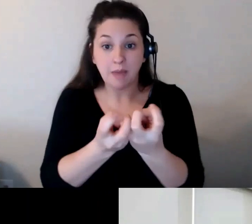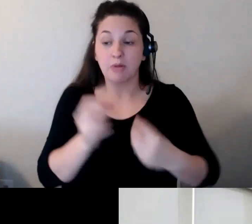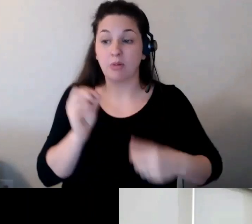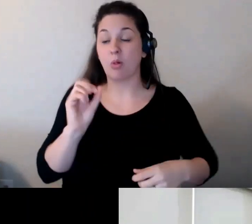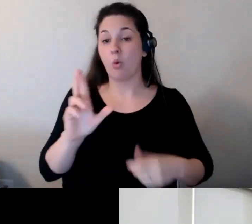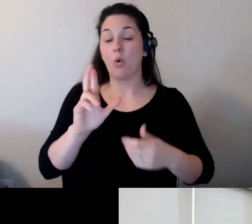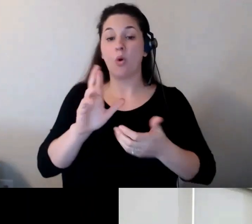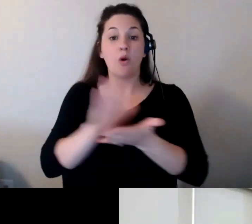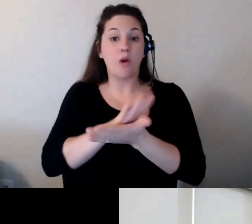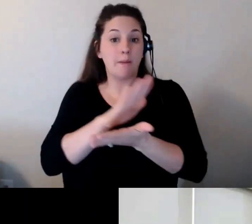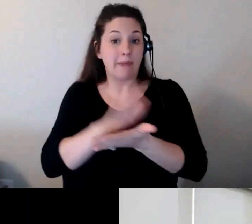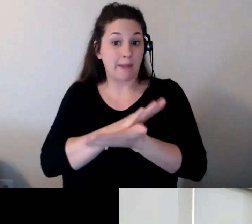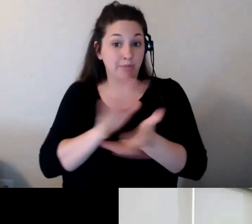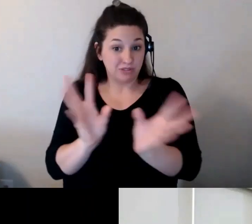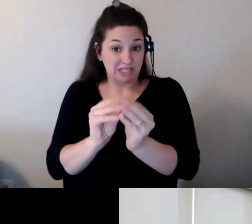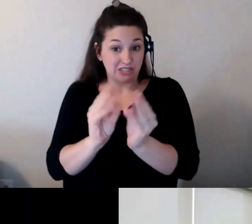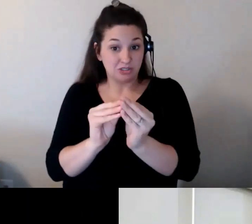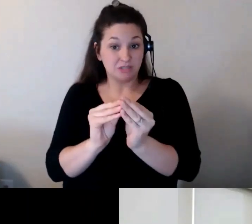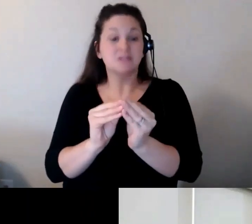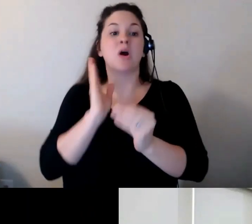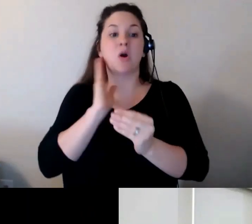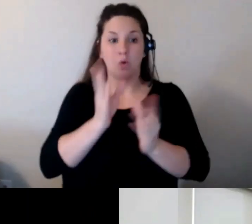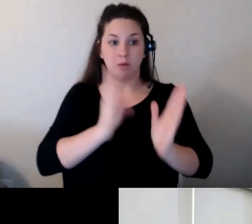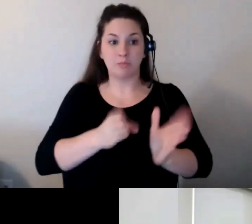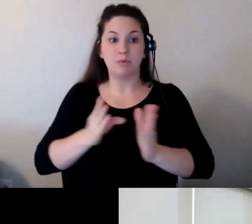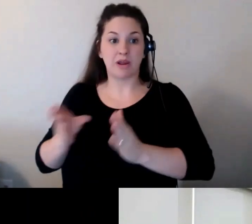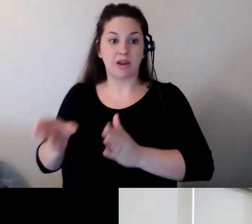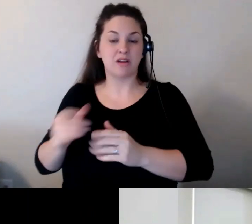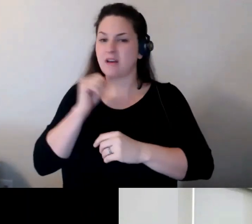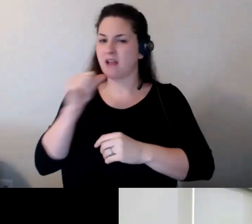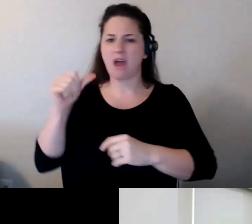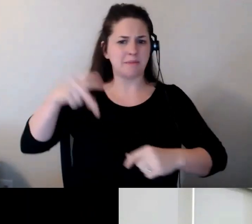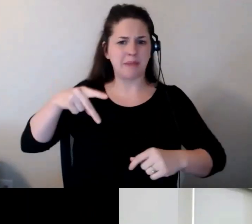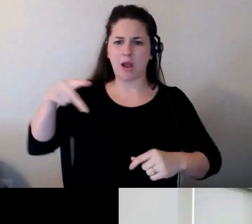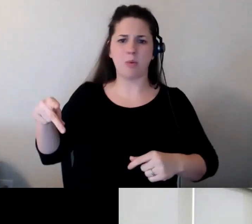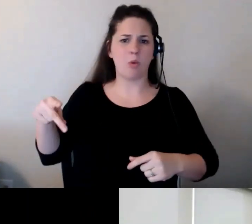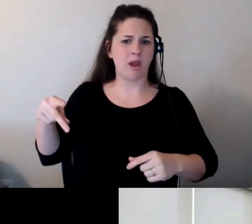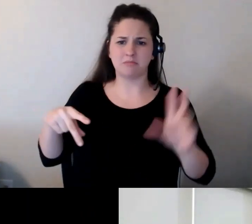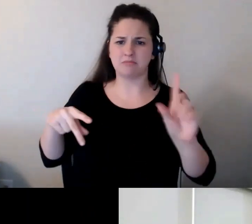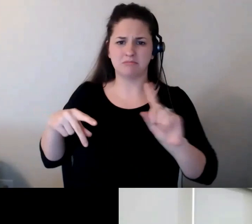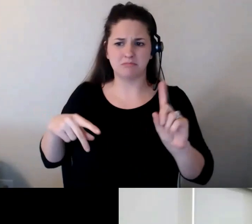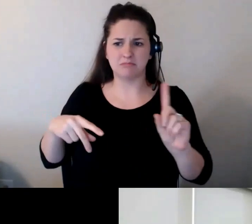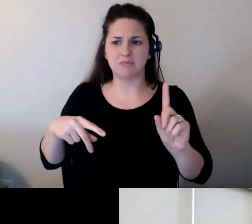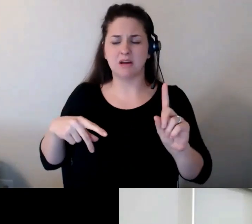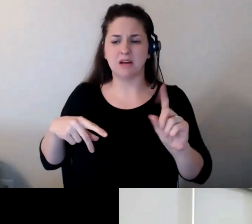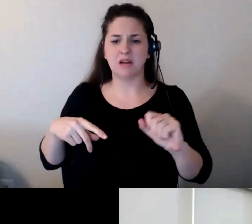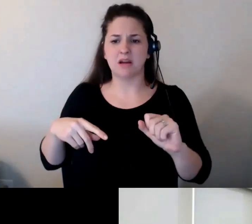paper session, will be prepared not in PowerPoint, but in this